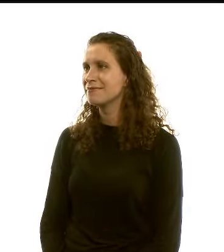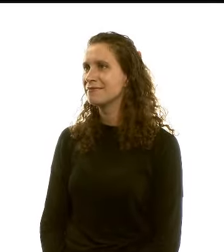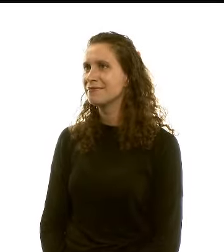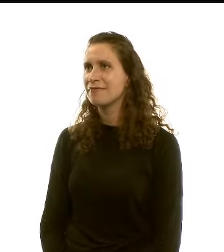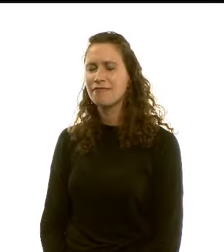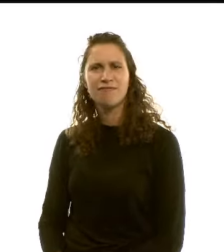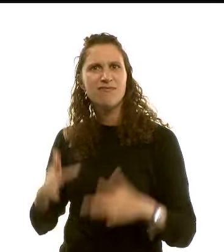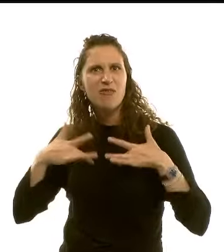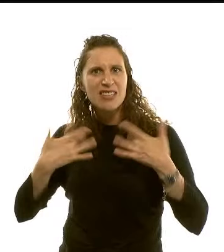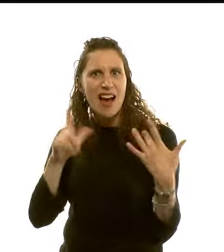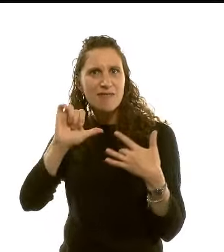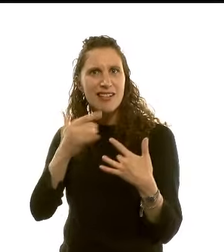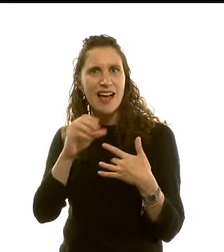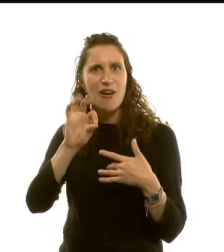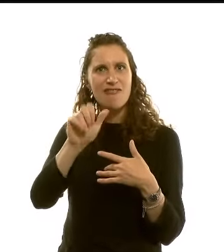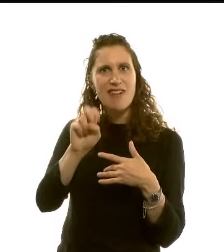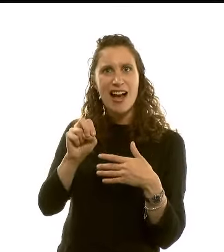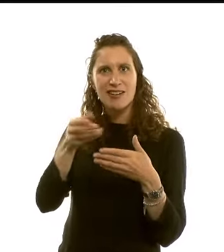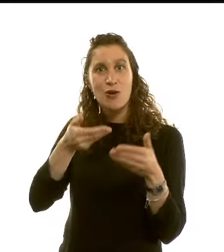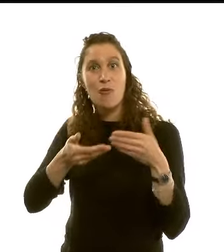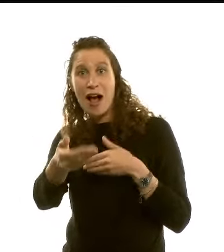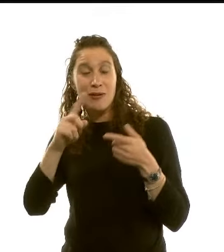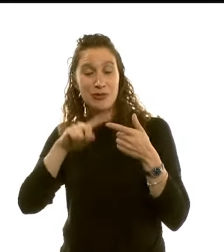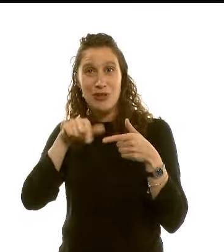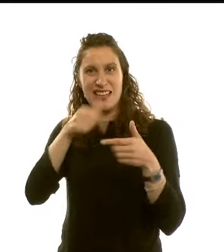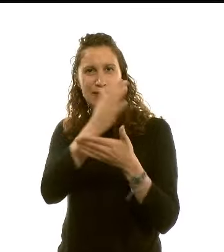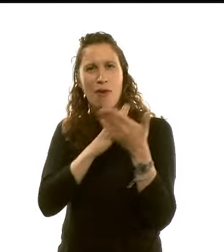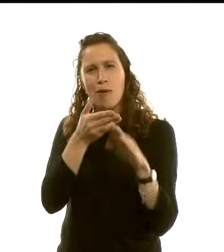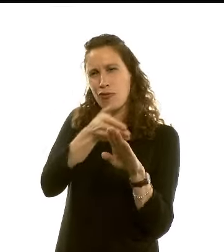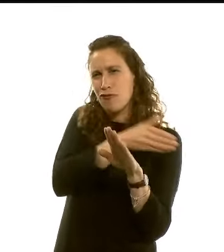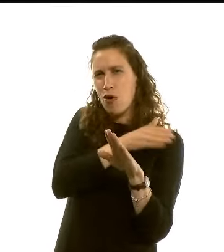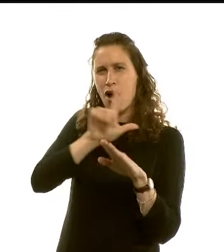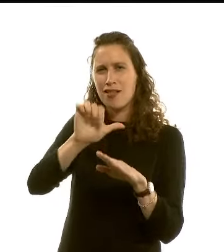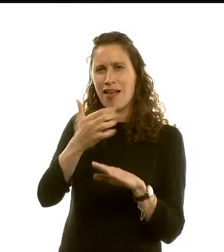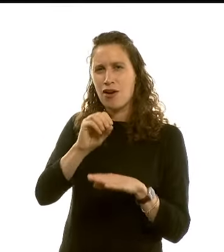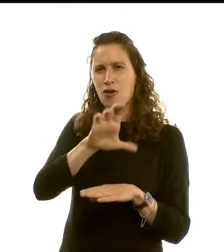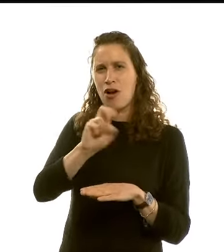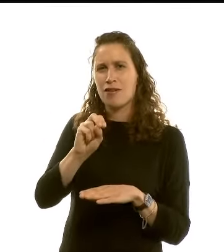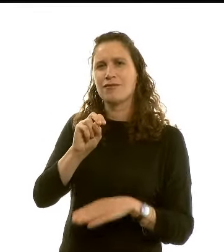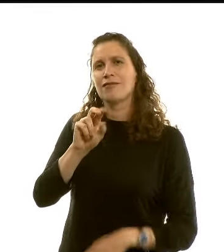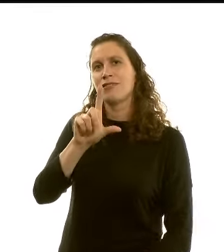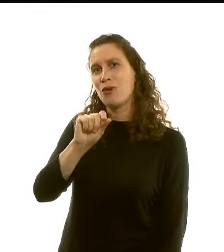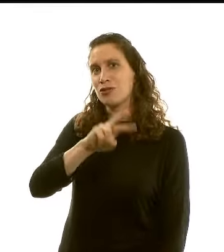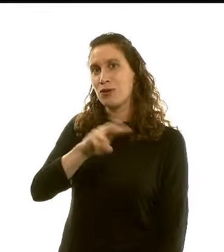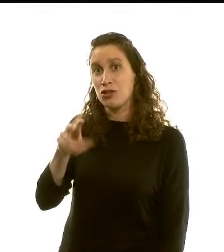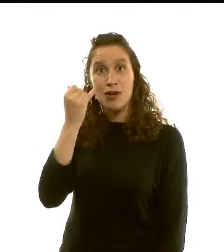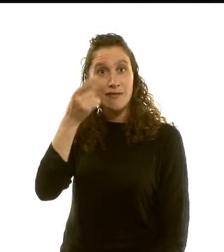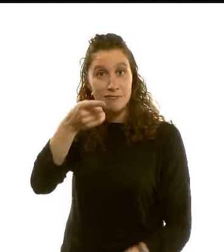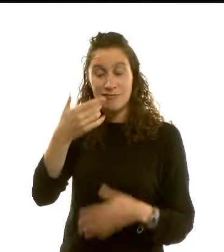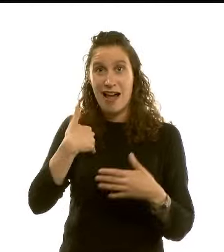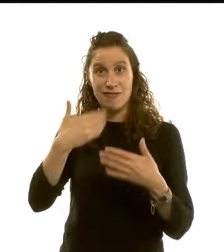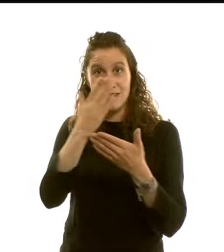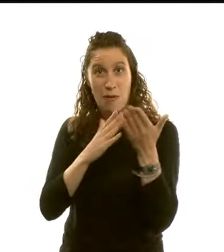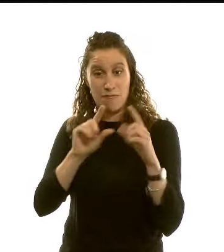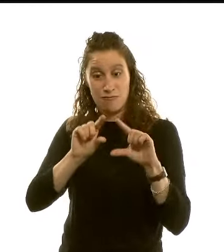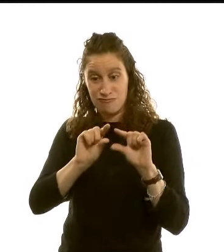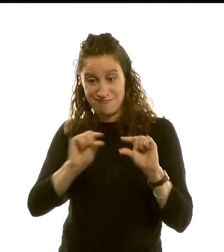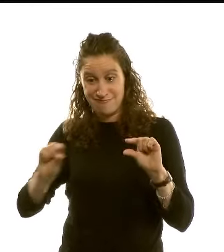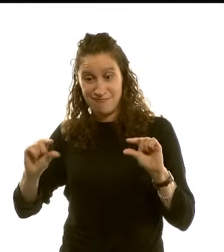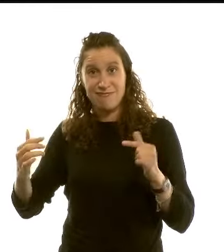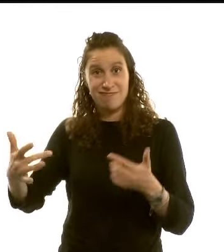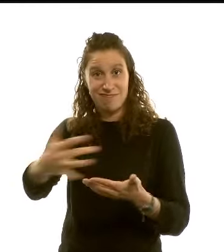What's up, LEGO fans? Welcome to the bit before LegoCon 2022. I'm Nico. If you've got some bricks, I'd love if you could join in with us